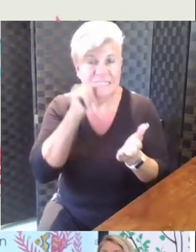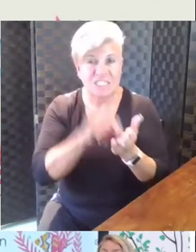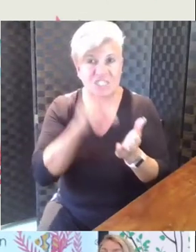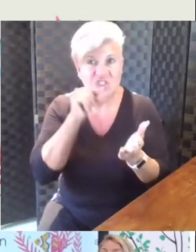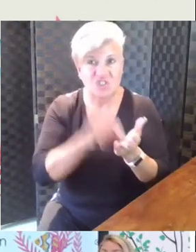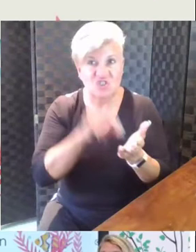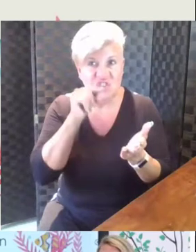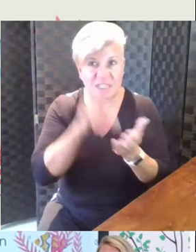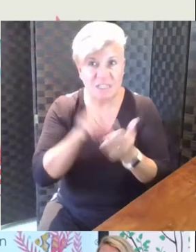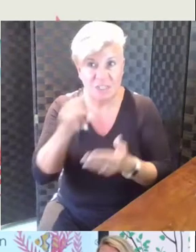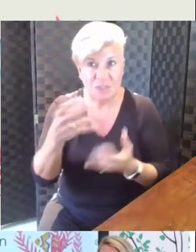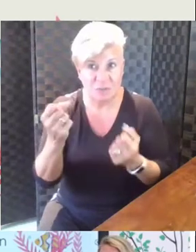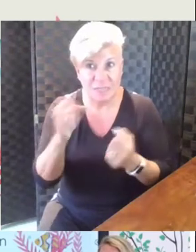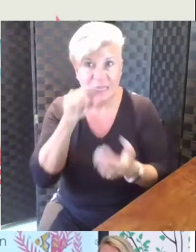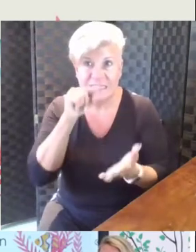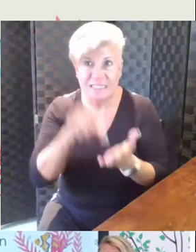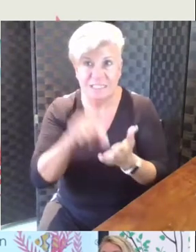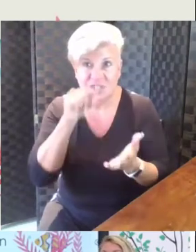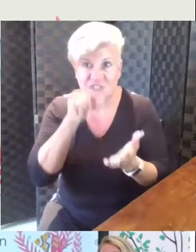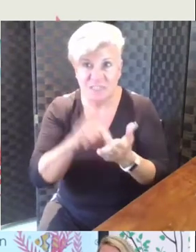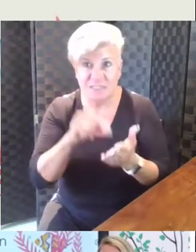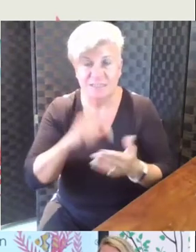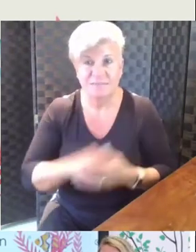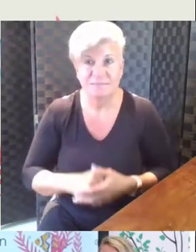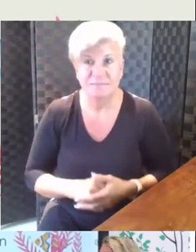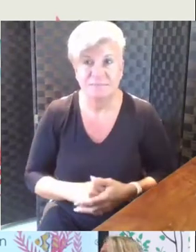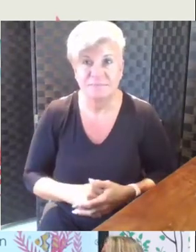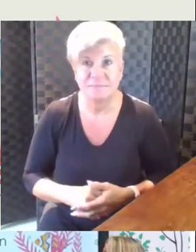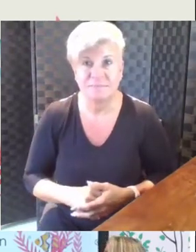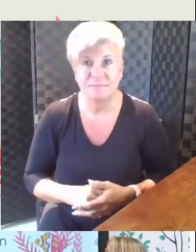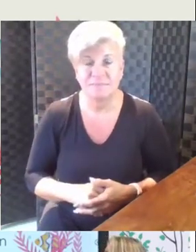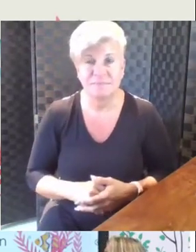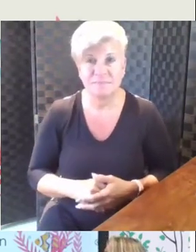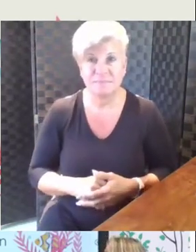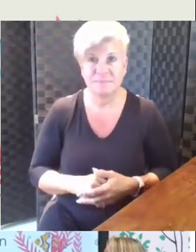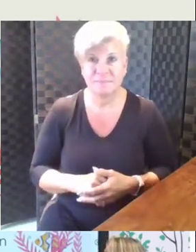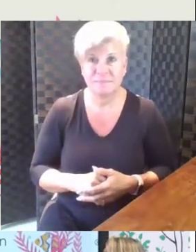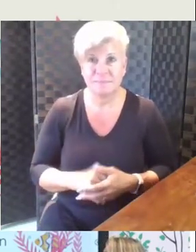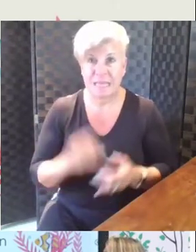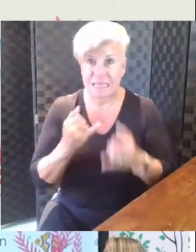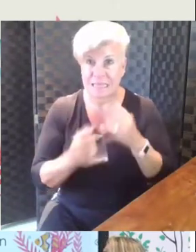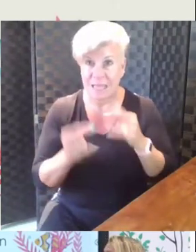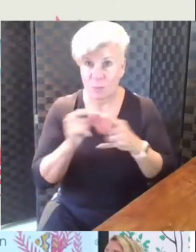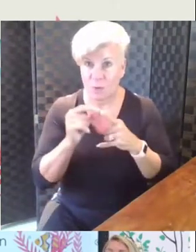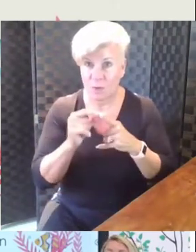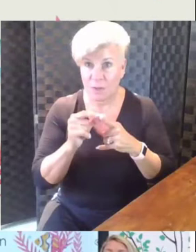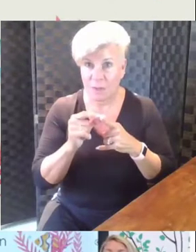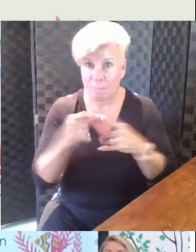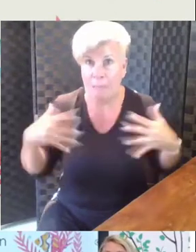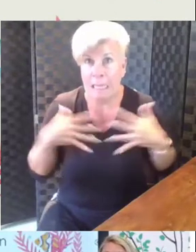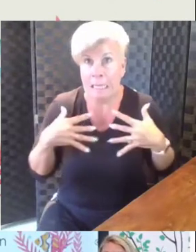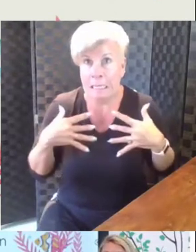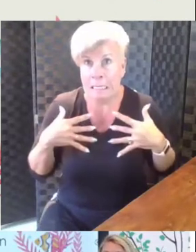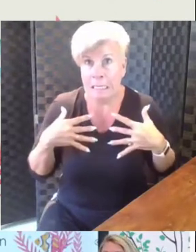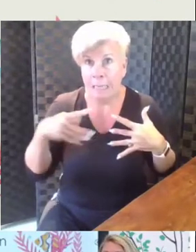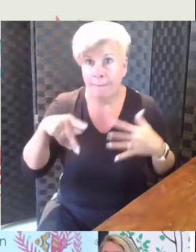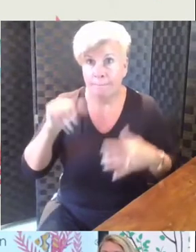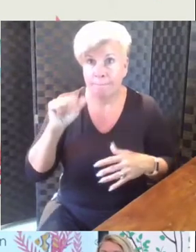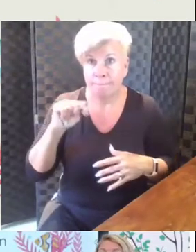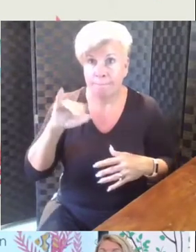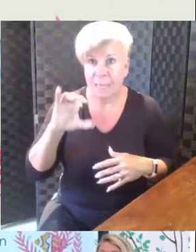Chicken. Now you say it. Chicken. And the last word,